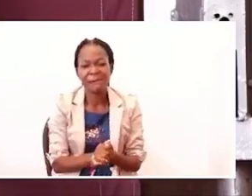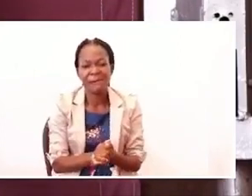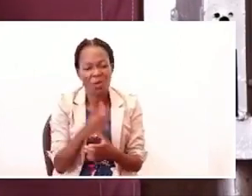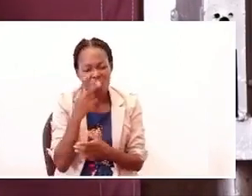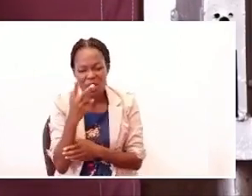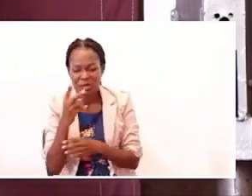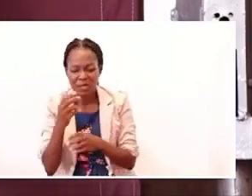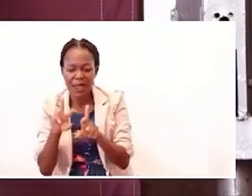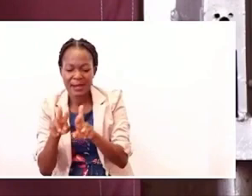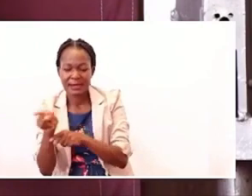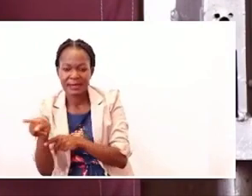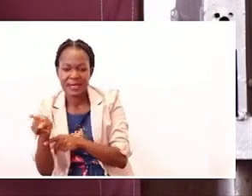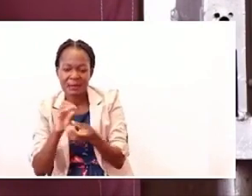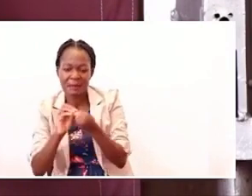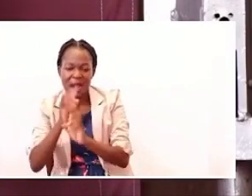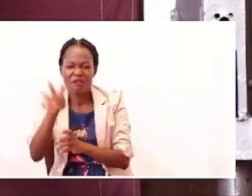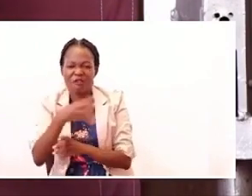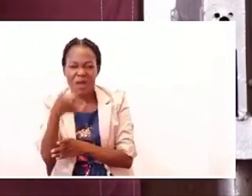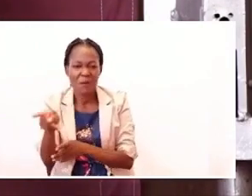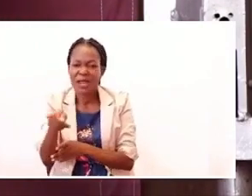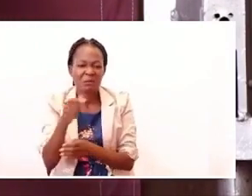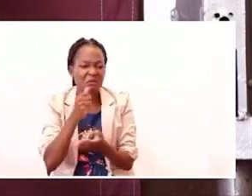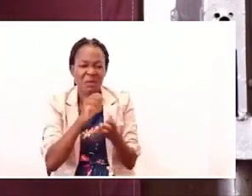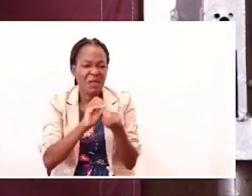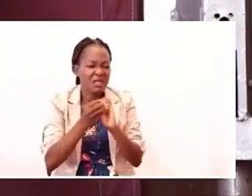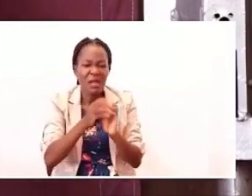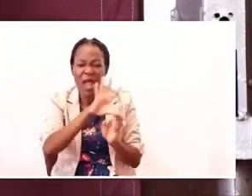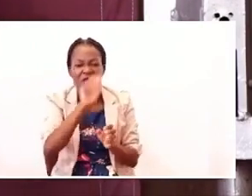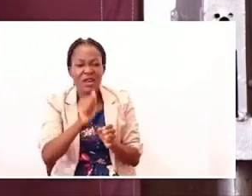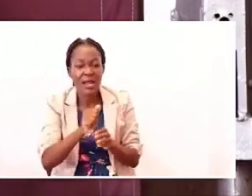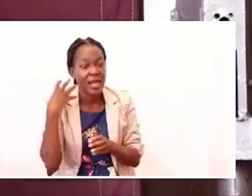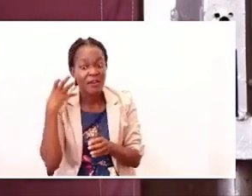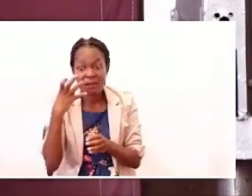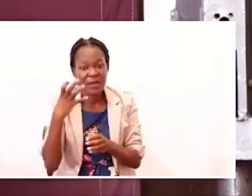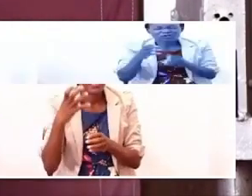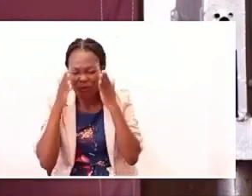results in a framework that makes it impossible for African governments to focus on growth.